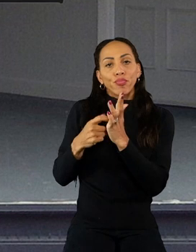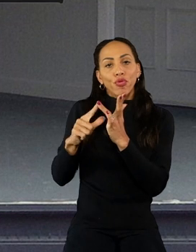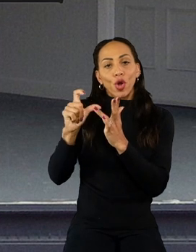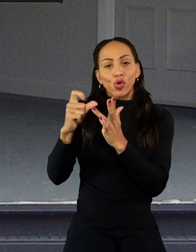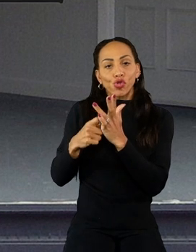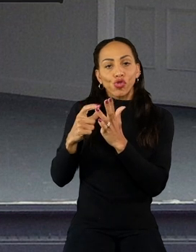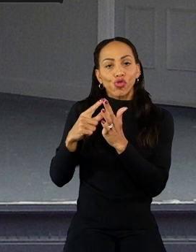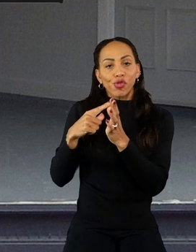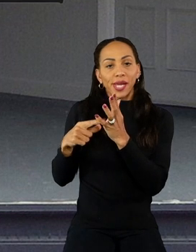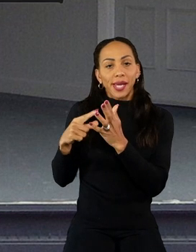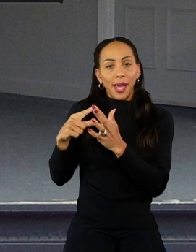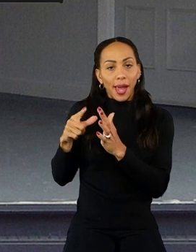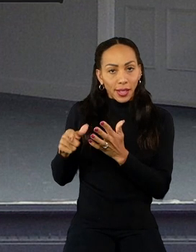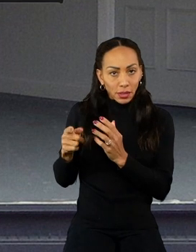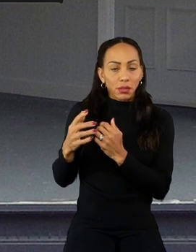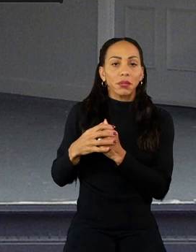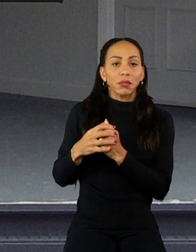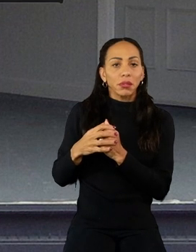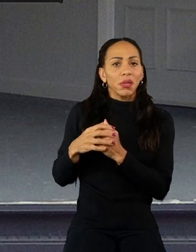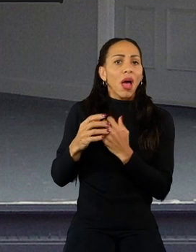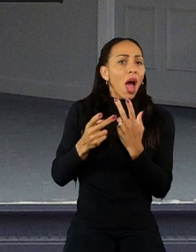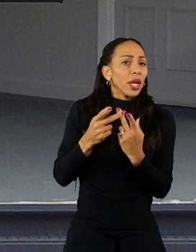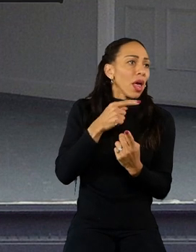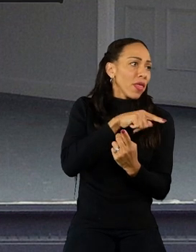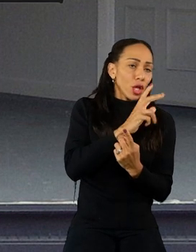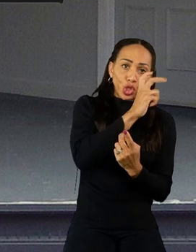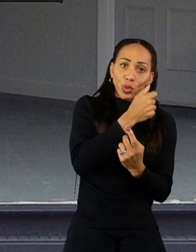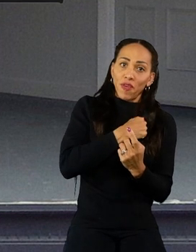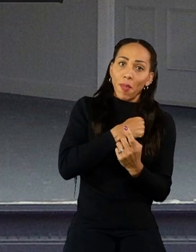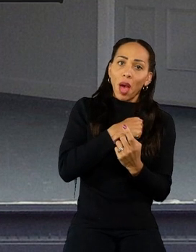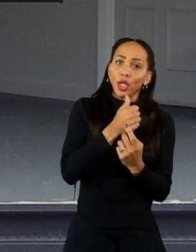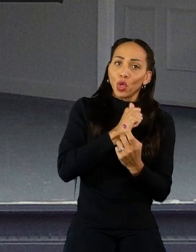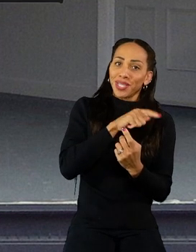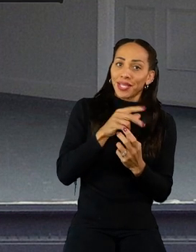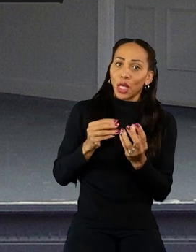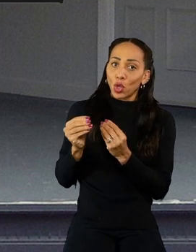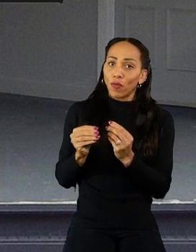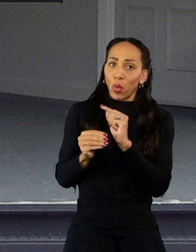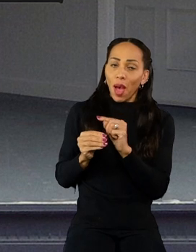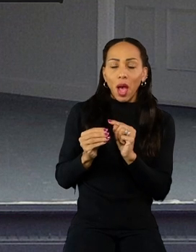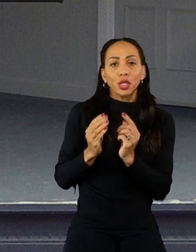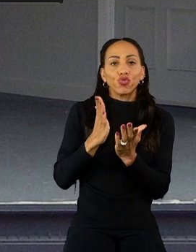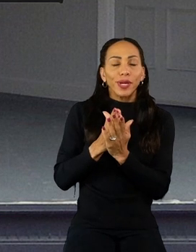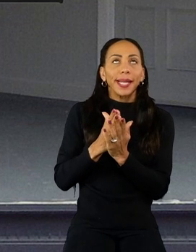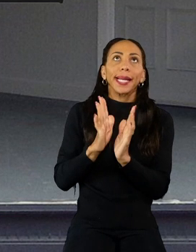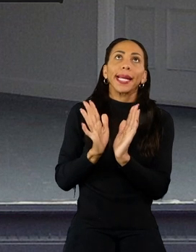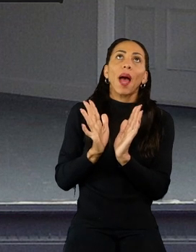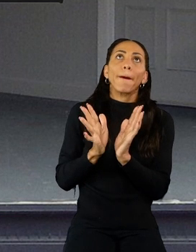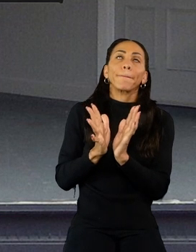And she was using Procreate as a software as well, which a lot of my illustration students use